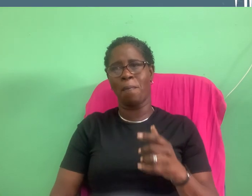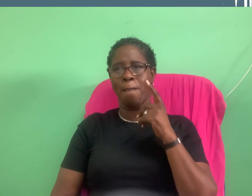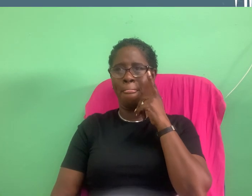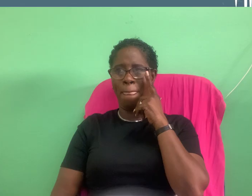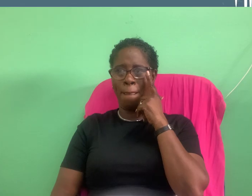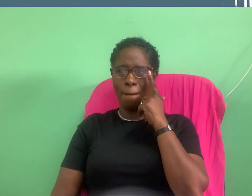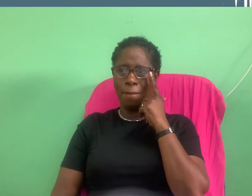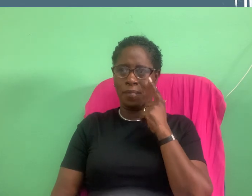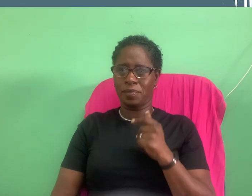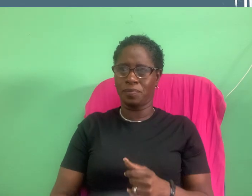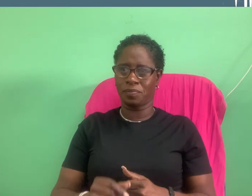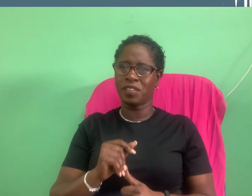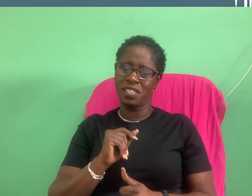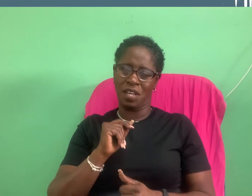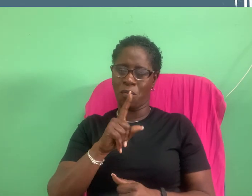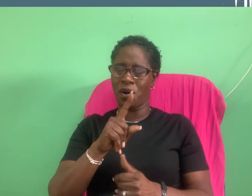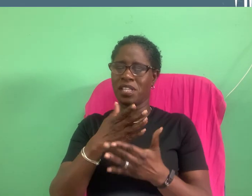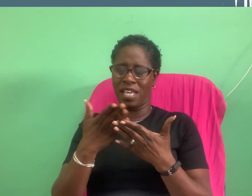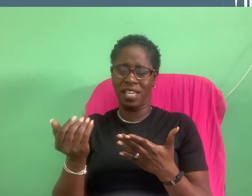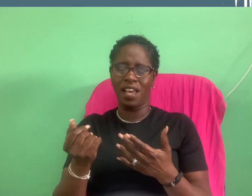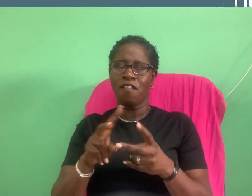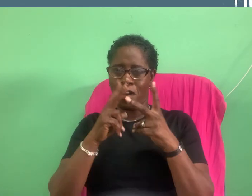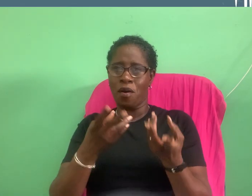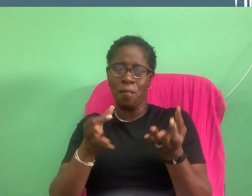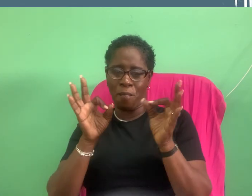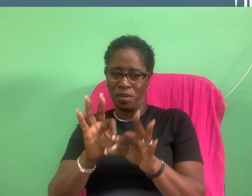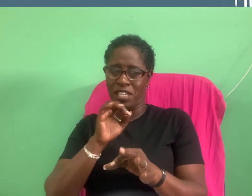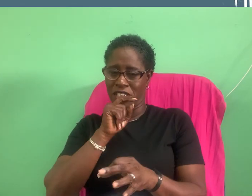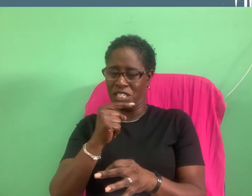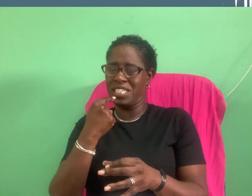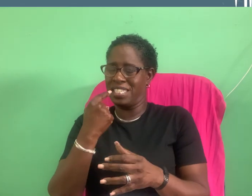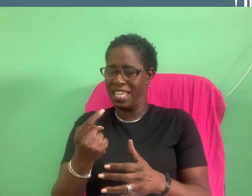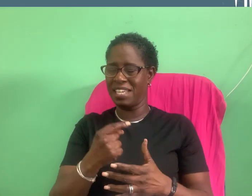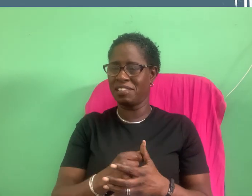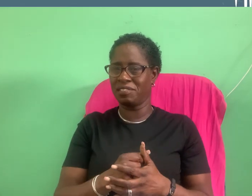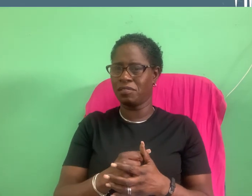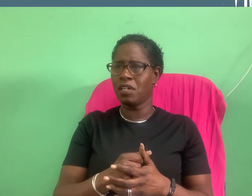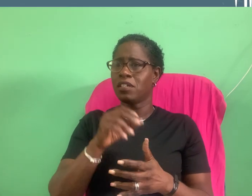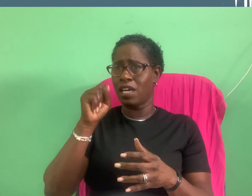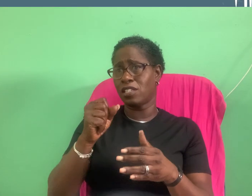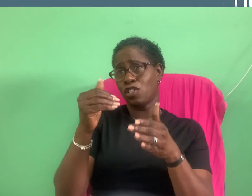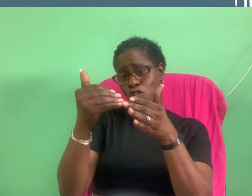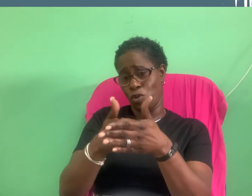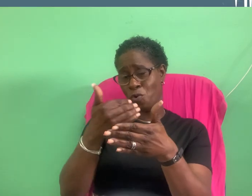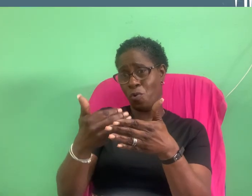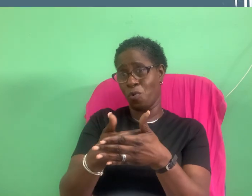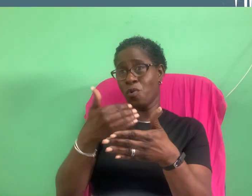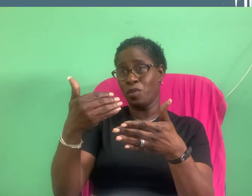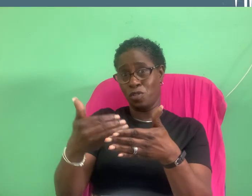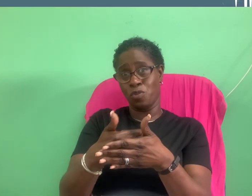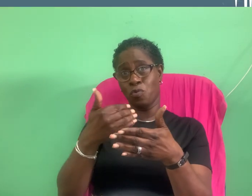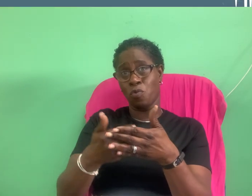Well, what I'll say first is that you hit on two of the biggest points I was going to make, which is both the newness of the field and the sort of